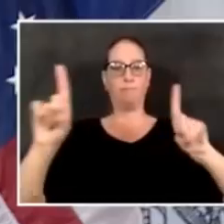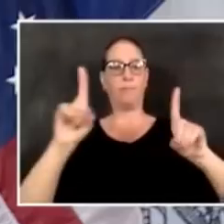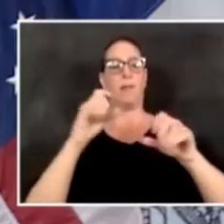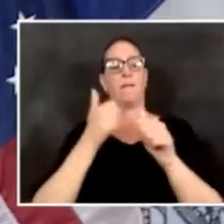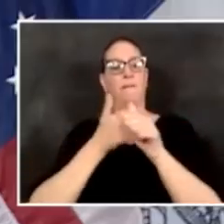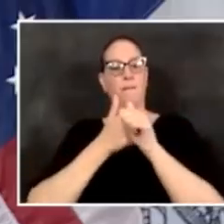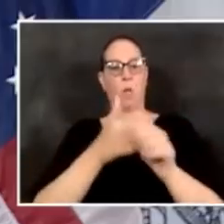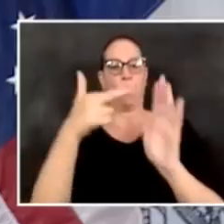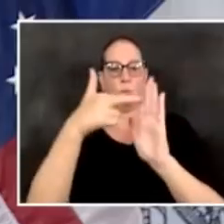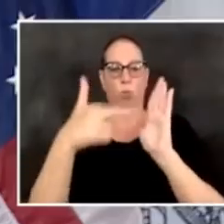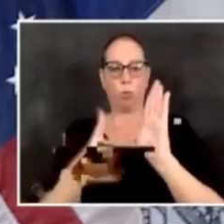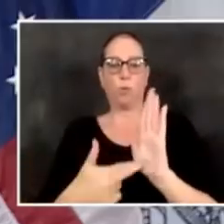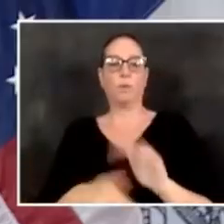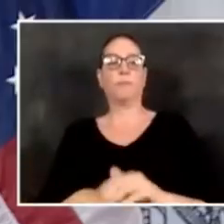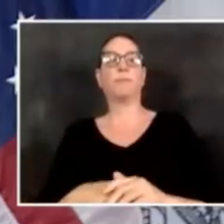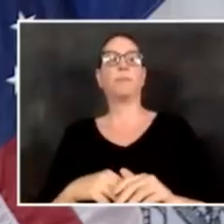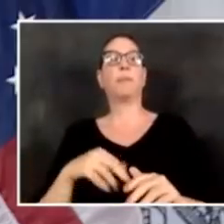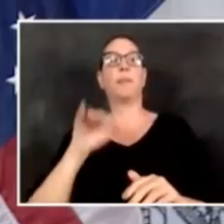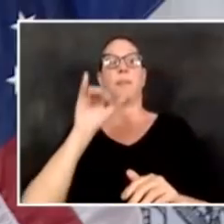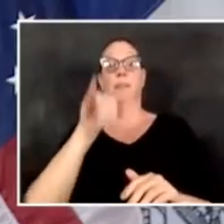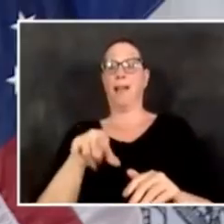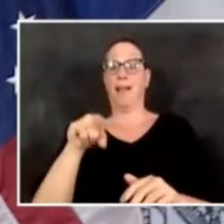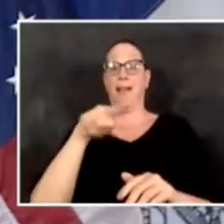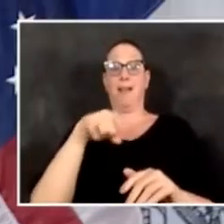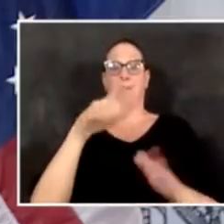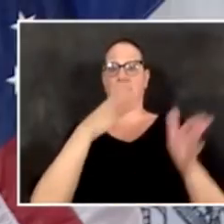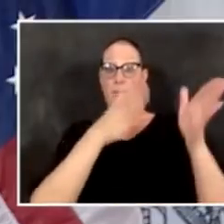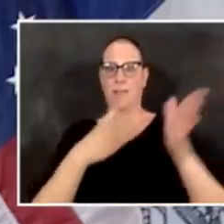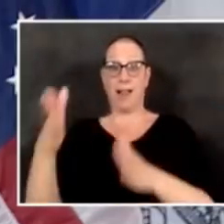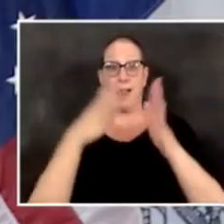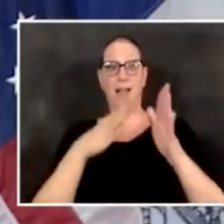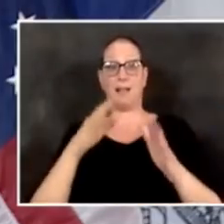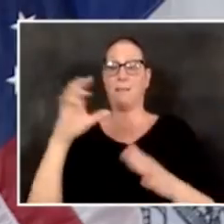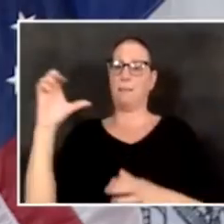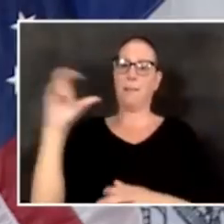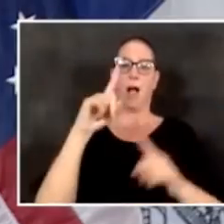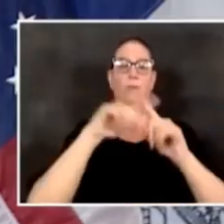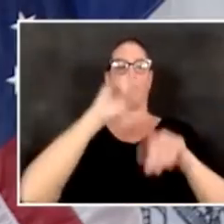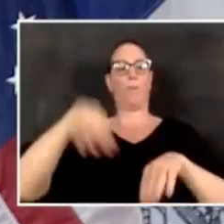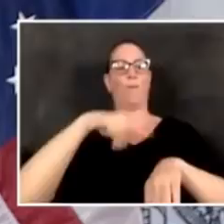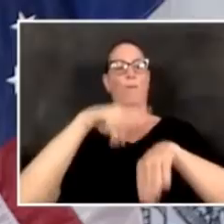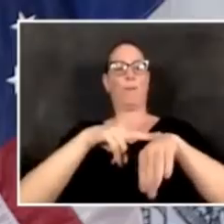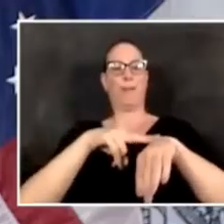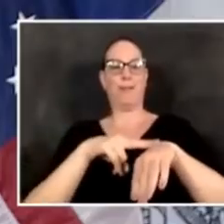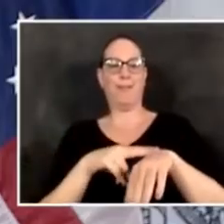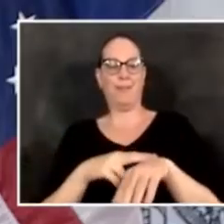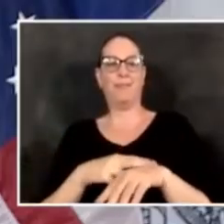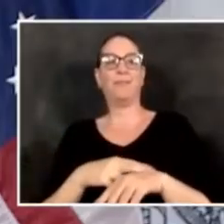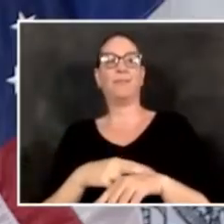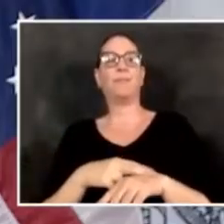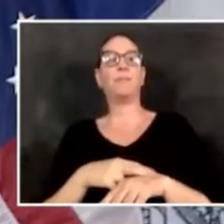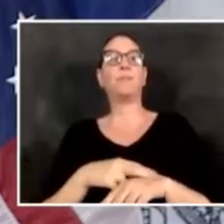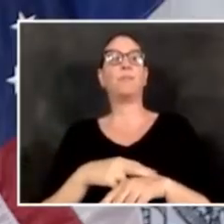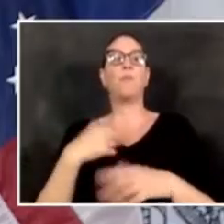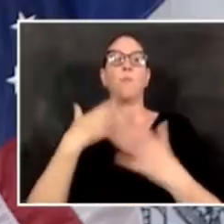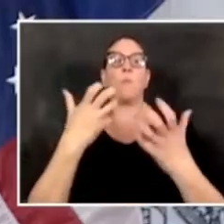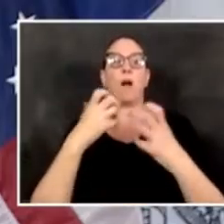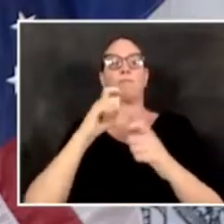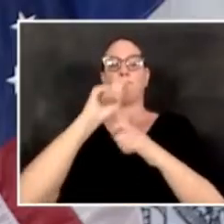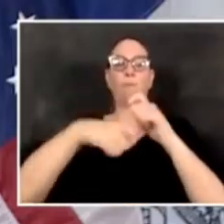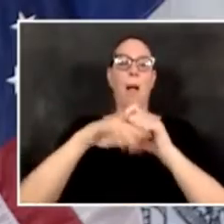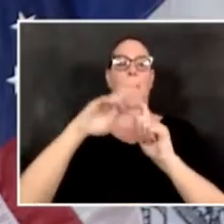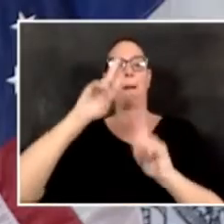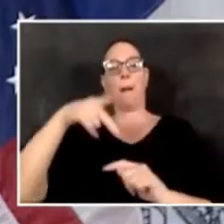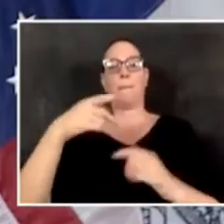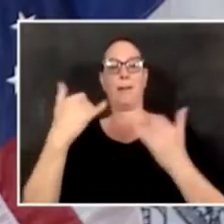requires enforcement to do that. Let me conclude today with a point that's really, really crucial to the future of